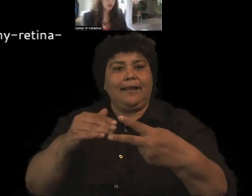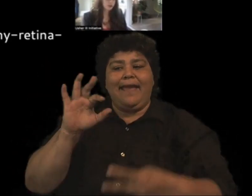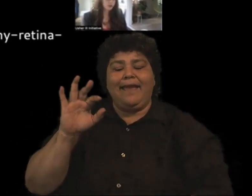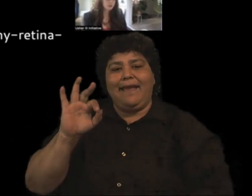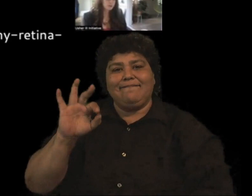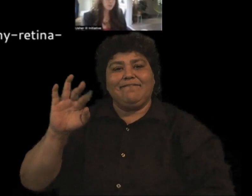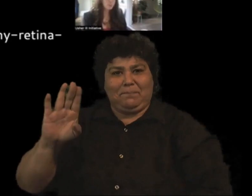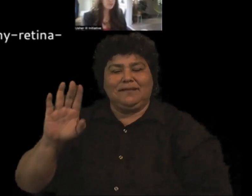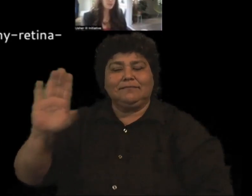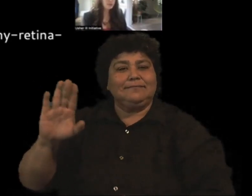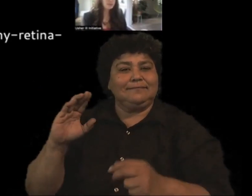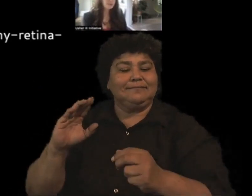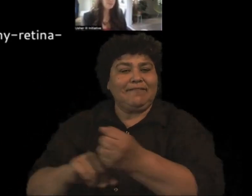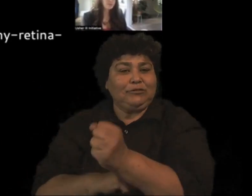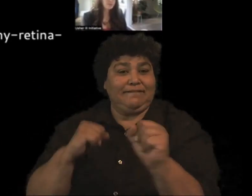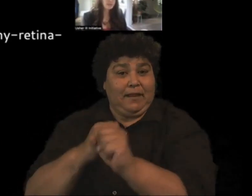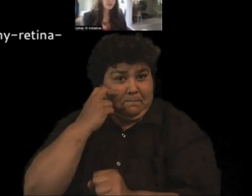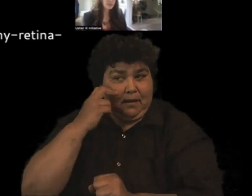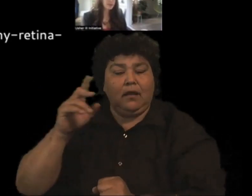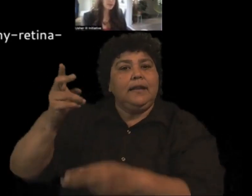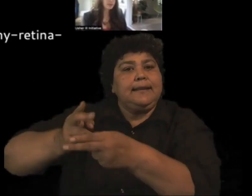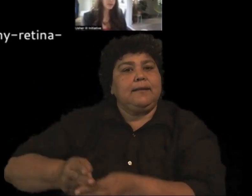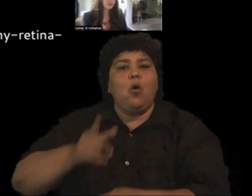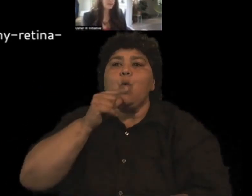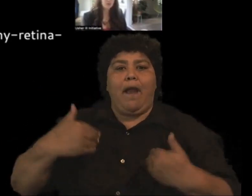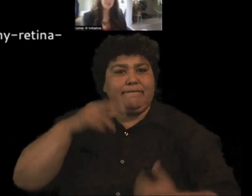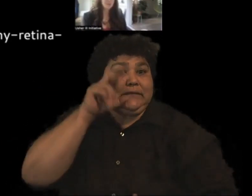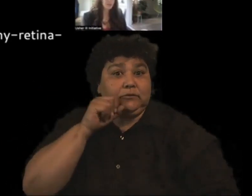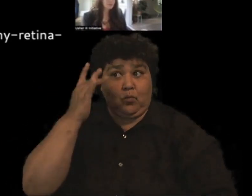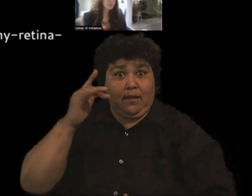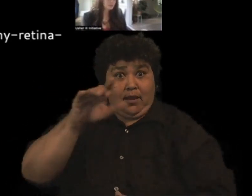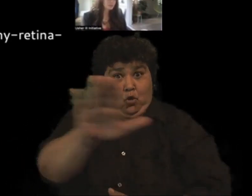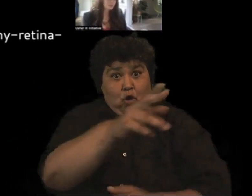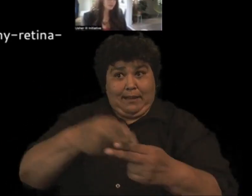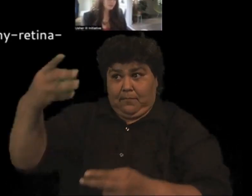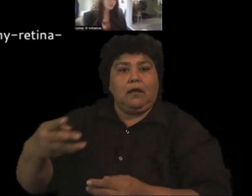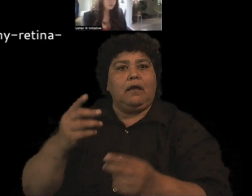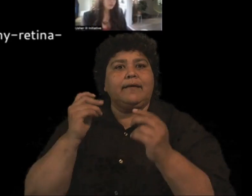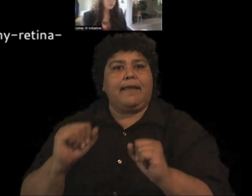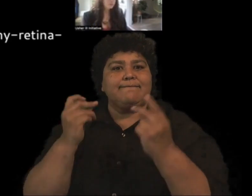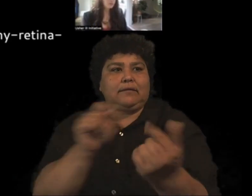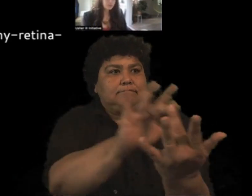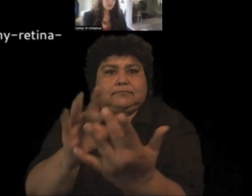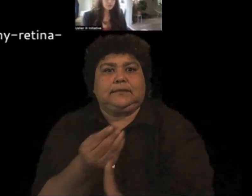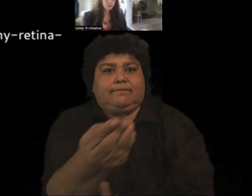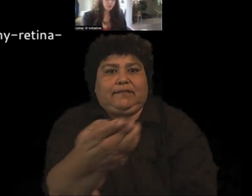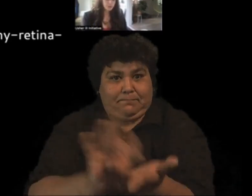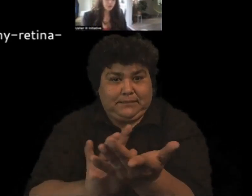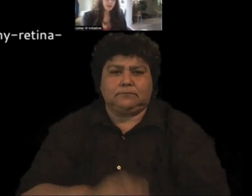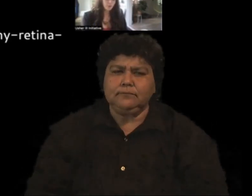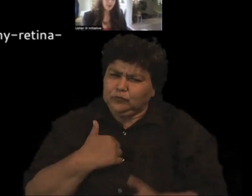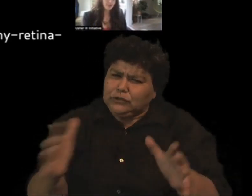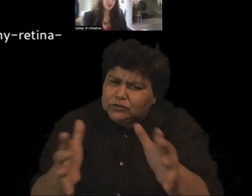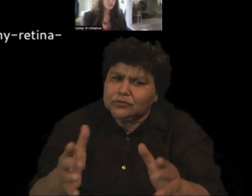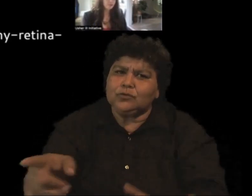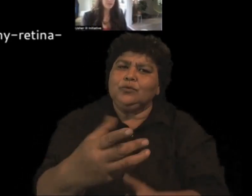Tracker. This will help us immensely in expediting getting this treatment to patients. We really do encourage you to help and